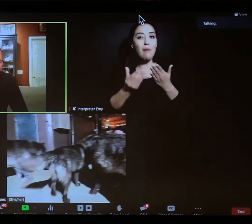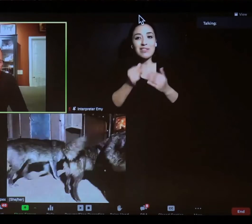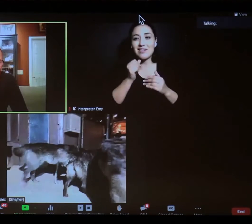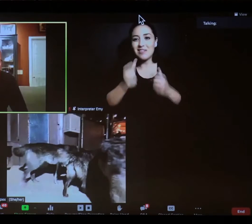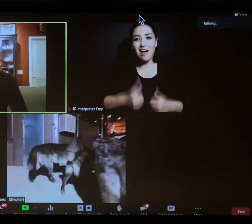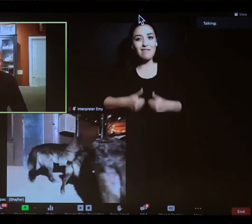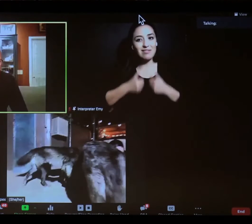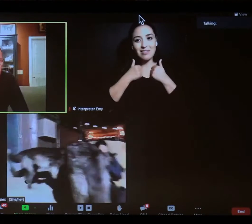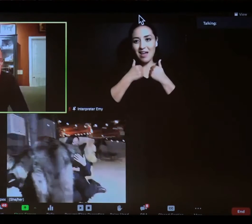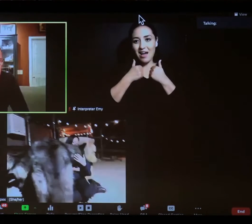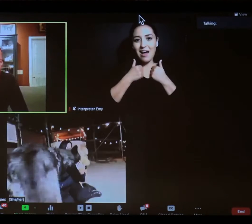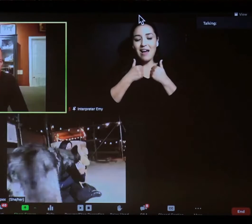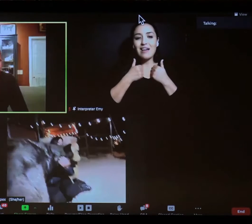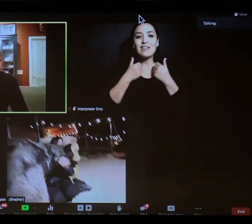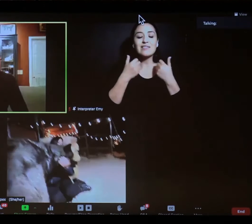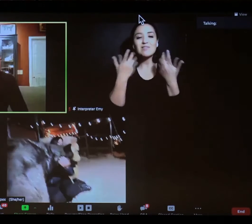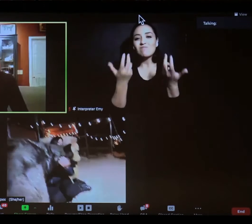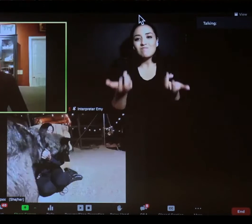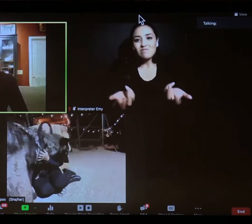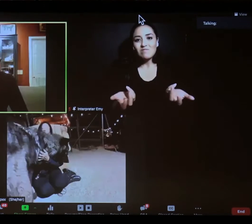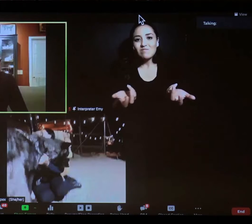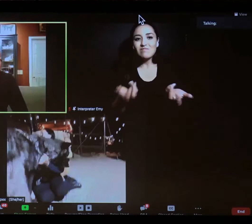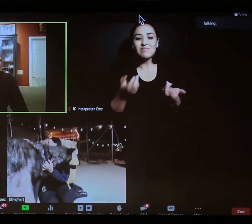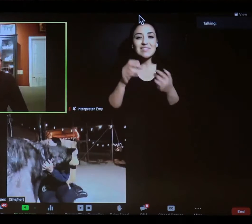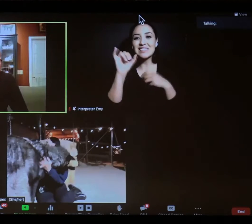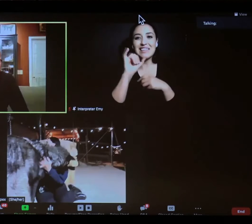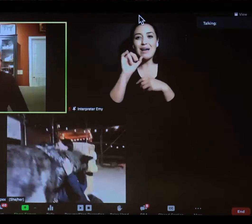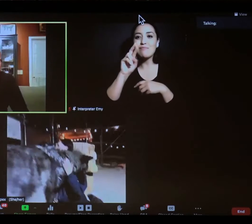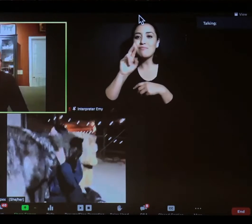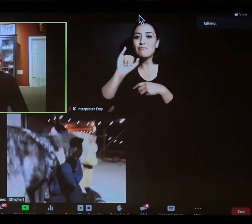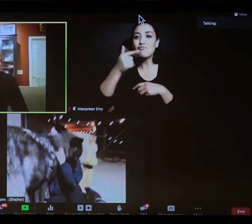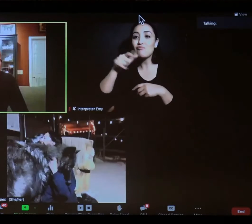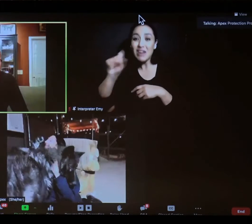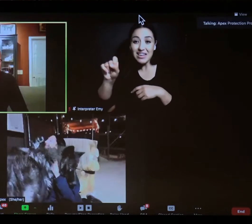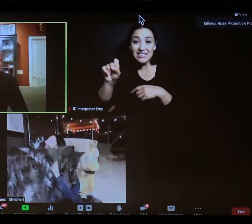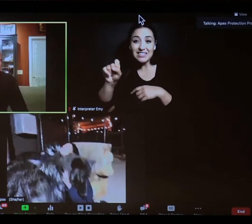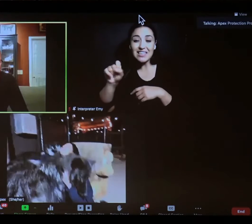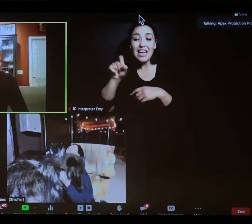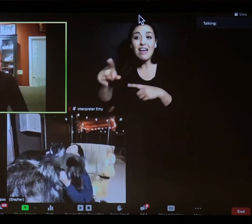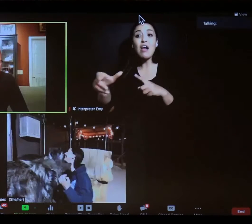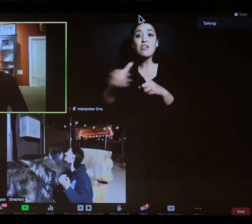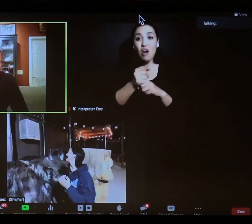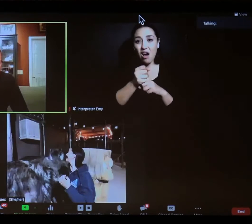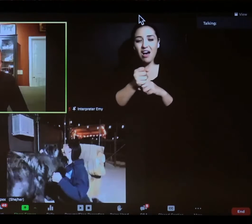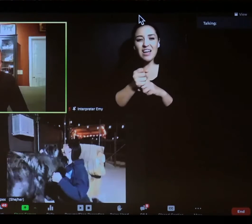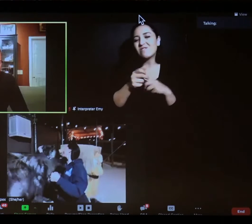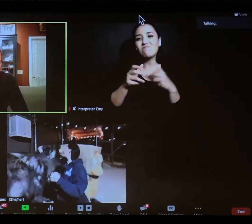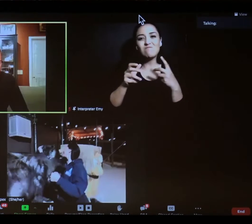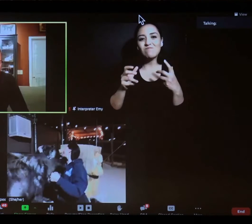up being dumpster divers like Griggs was when he was caught. And so it's up